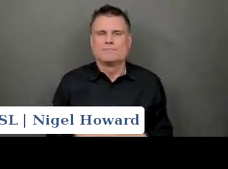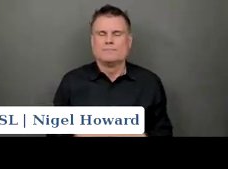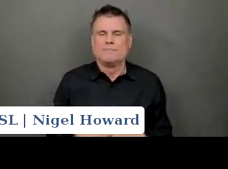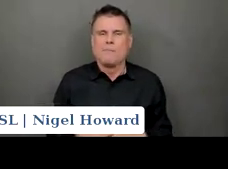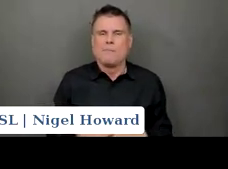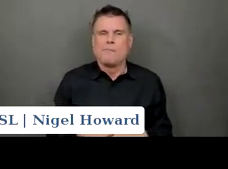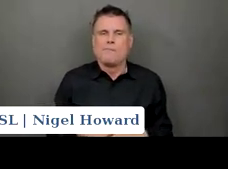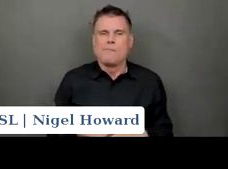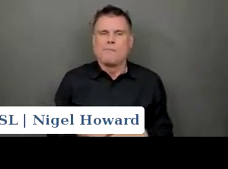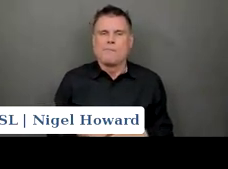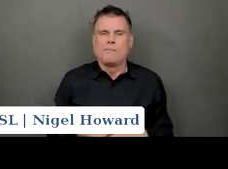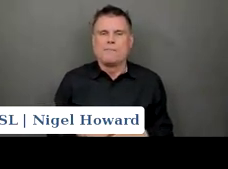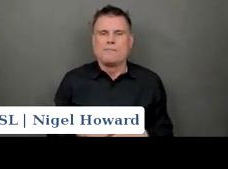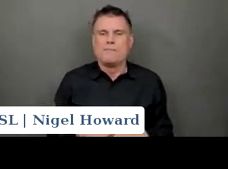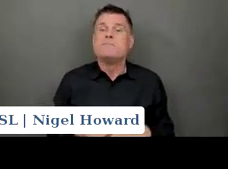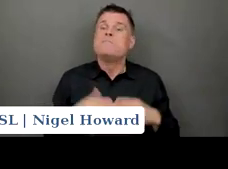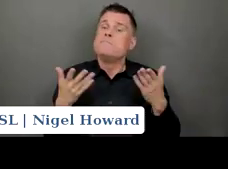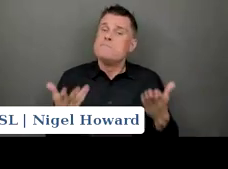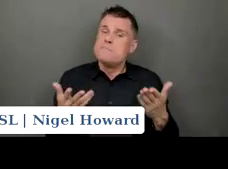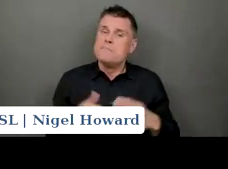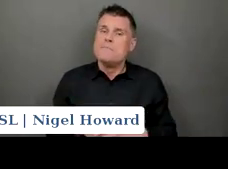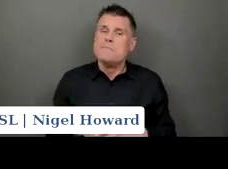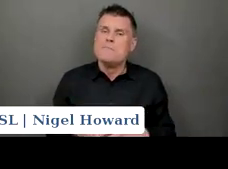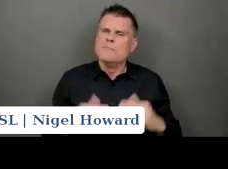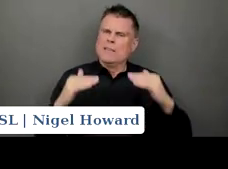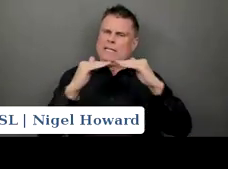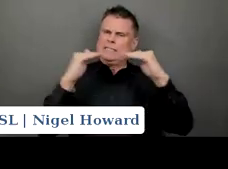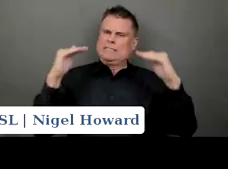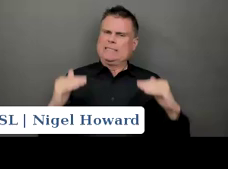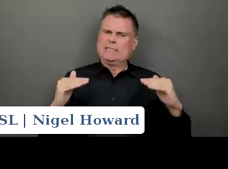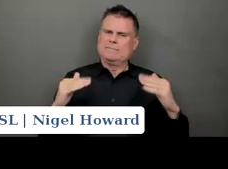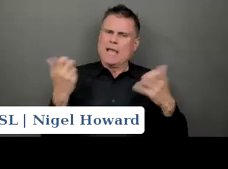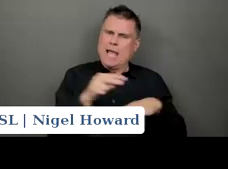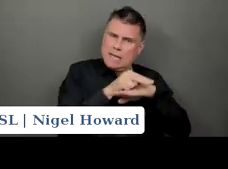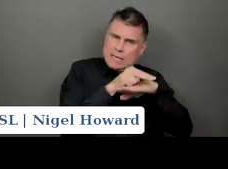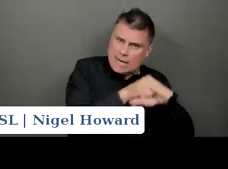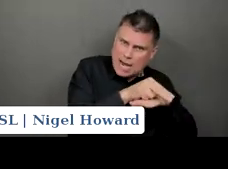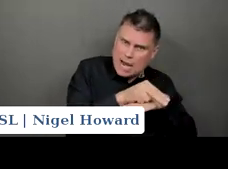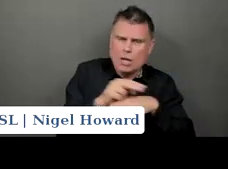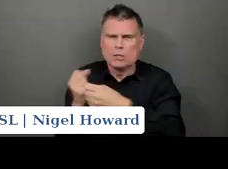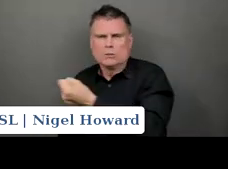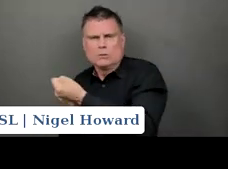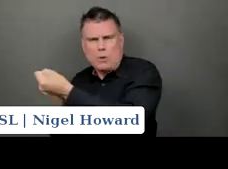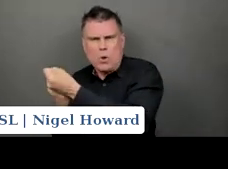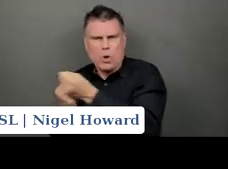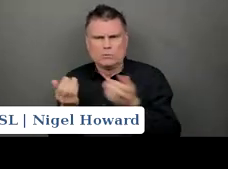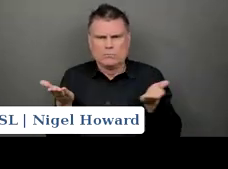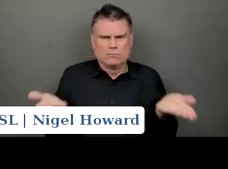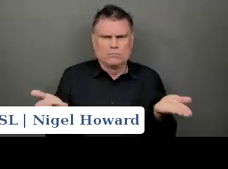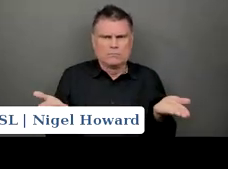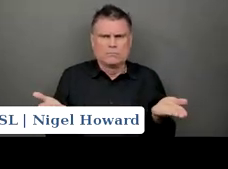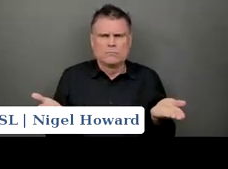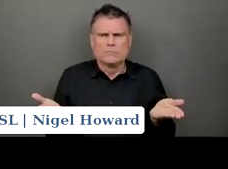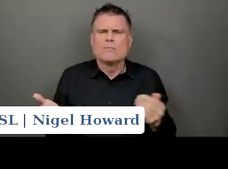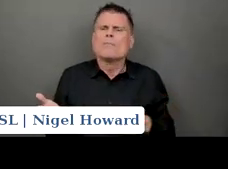What do we mean when we're referring to care and support systems? So some of you may have participated in a recent global workshop that